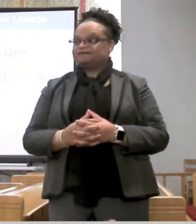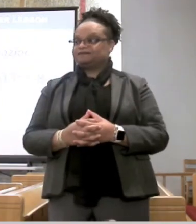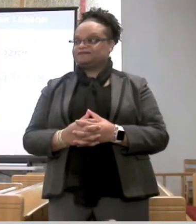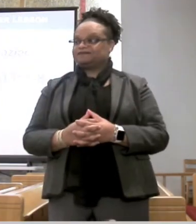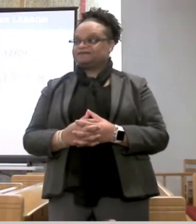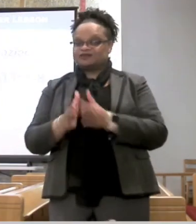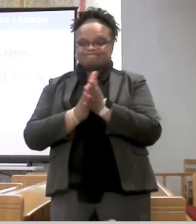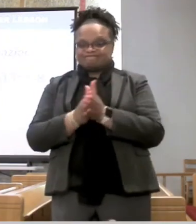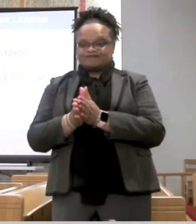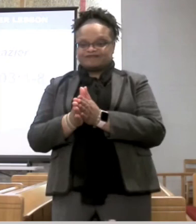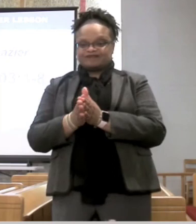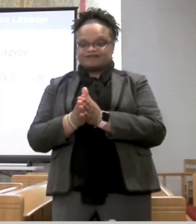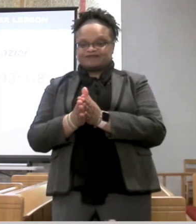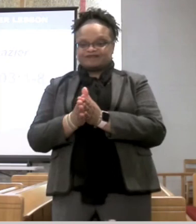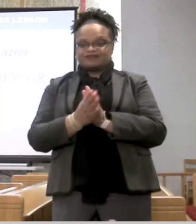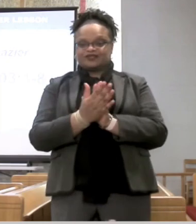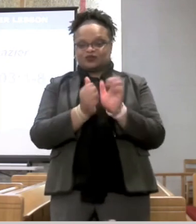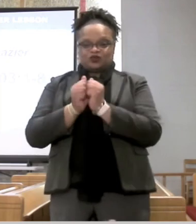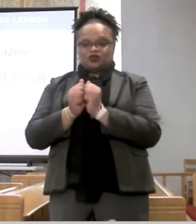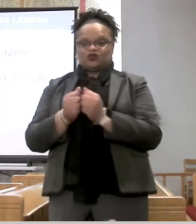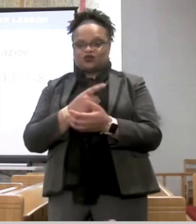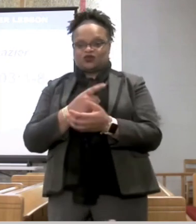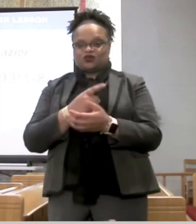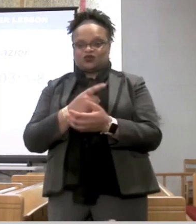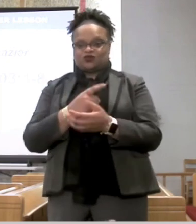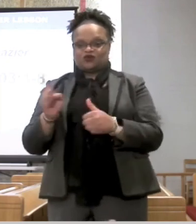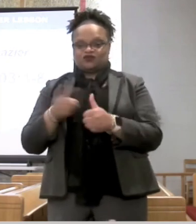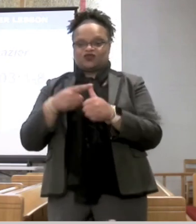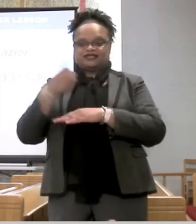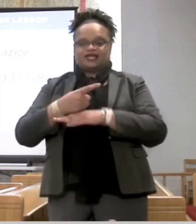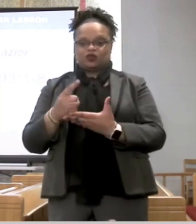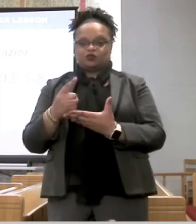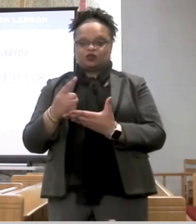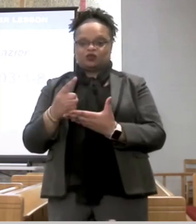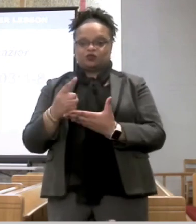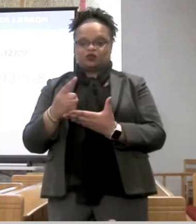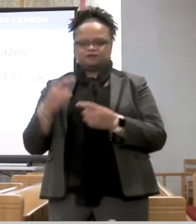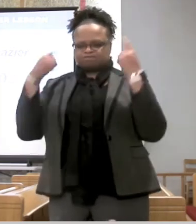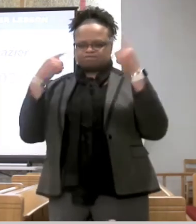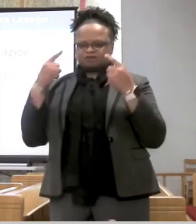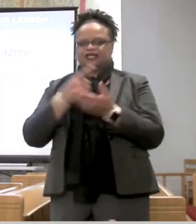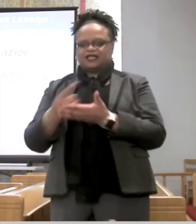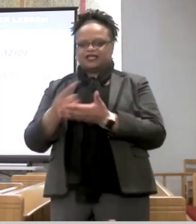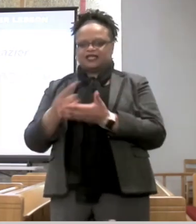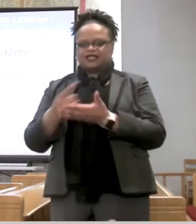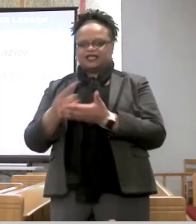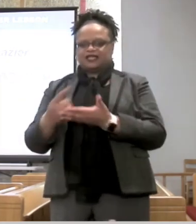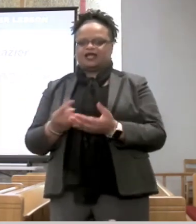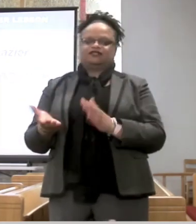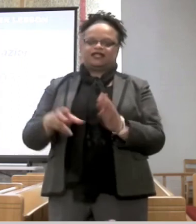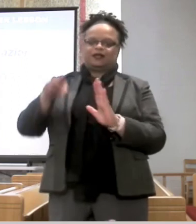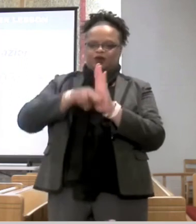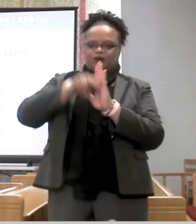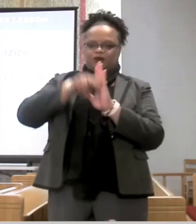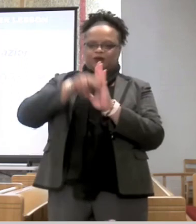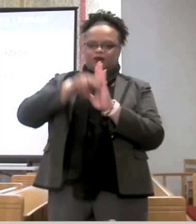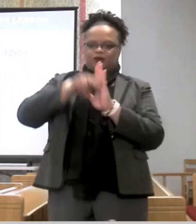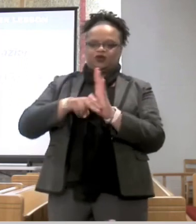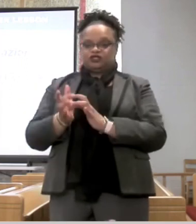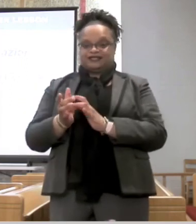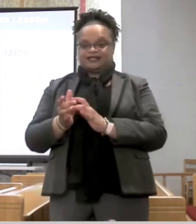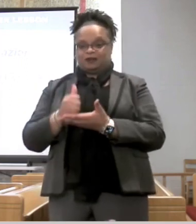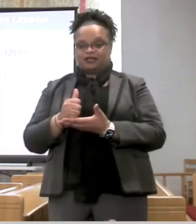It's exciting to be before you on the first day of the week to reflect on the life, death, and burial of Jesus Christ. Amen.